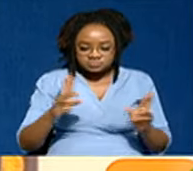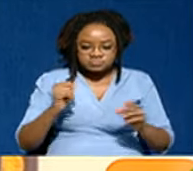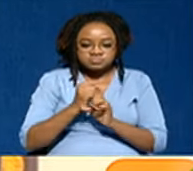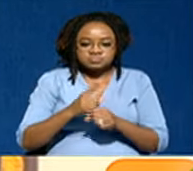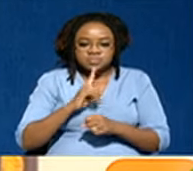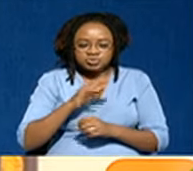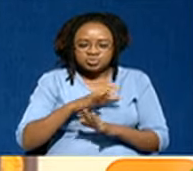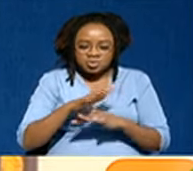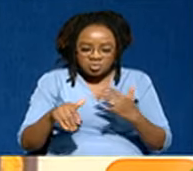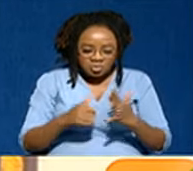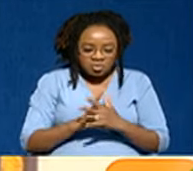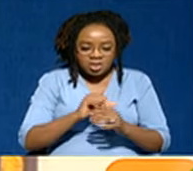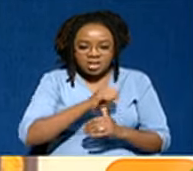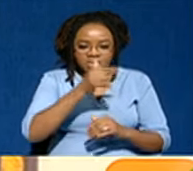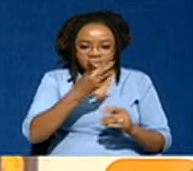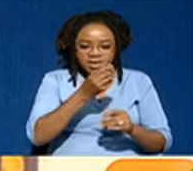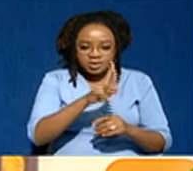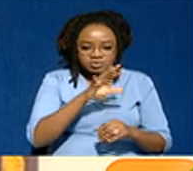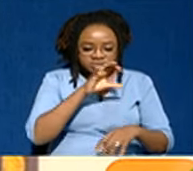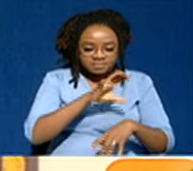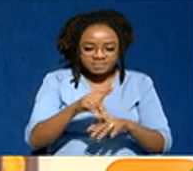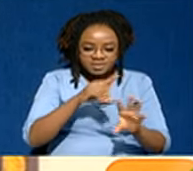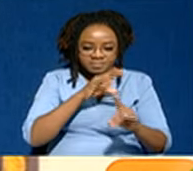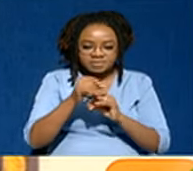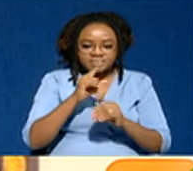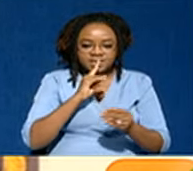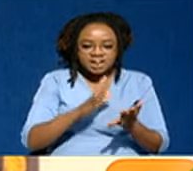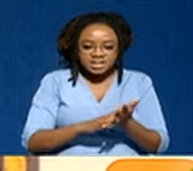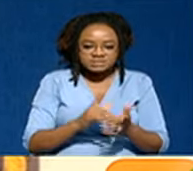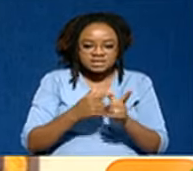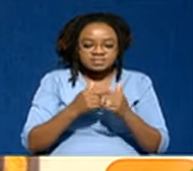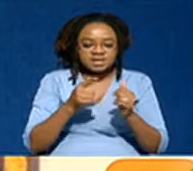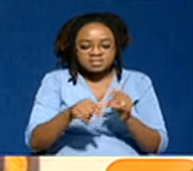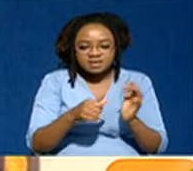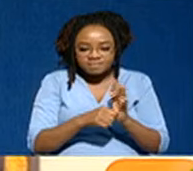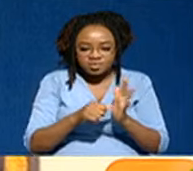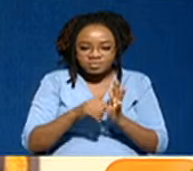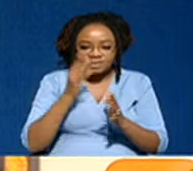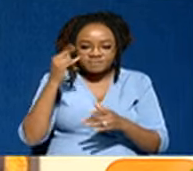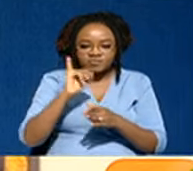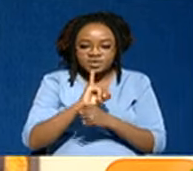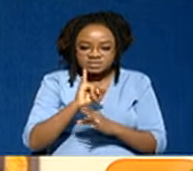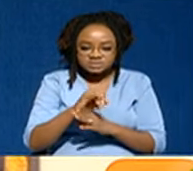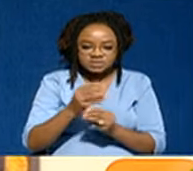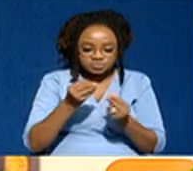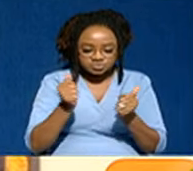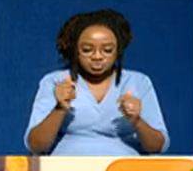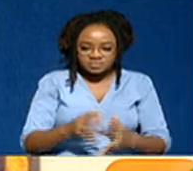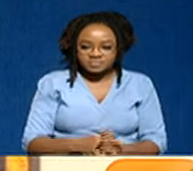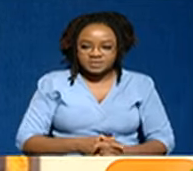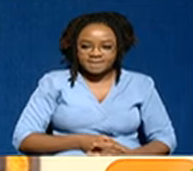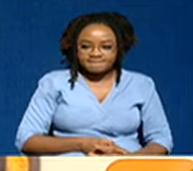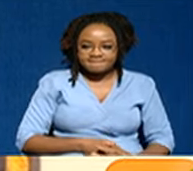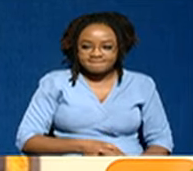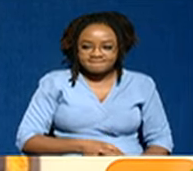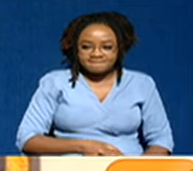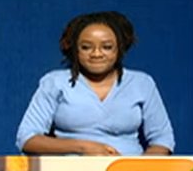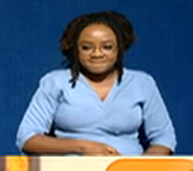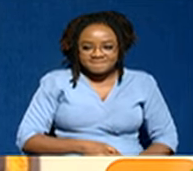cadres pick their letters so that hii kelele ya interns tumalizane nayo for once and for all.